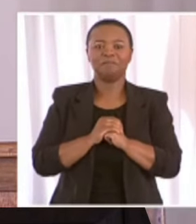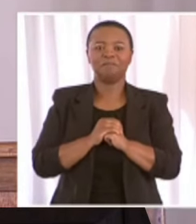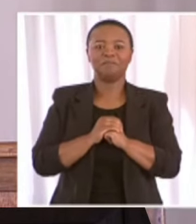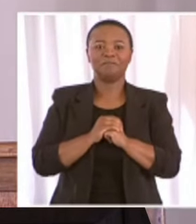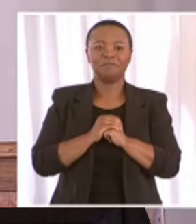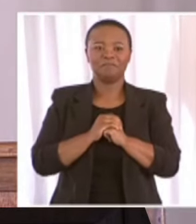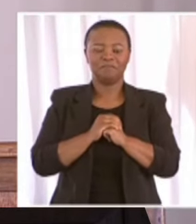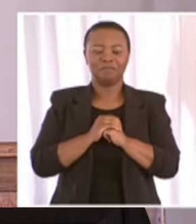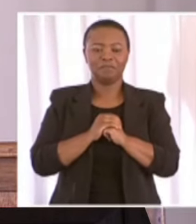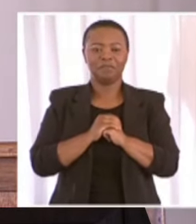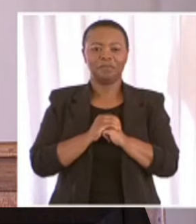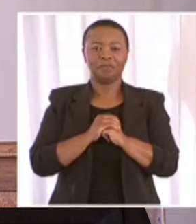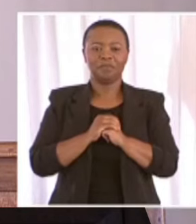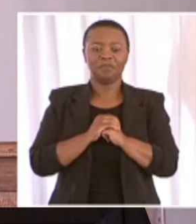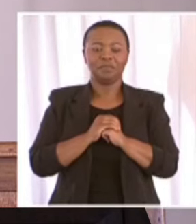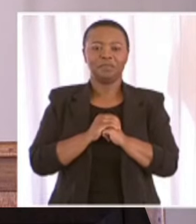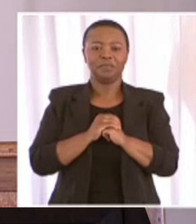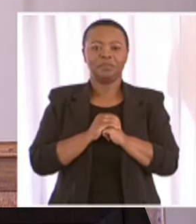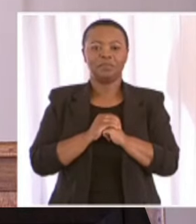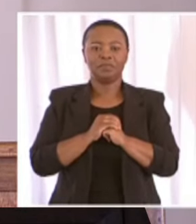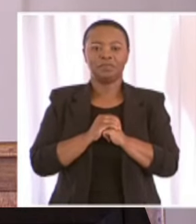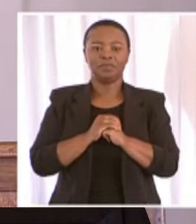Inda.